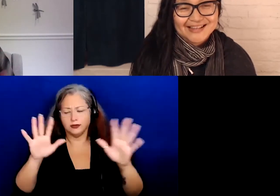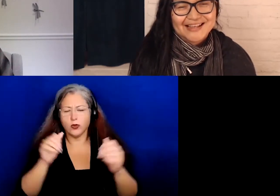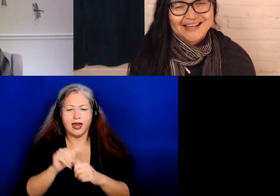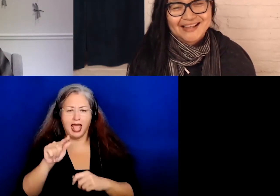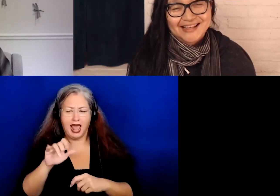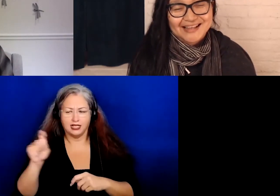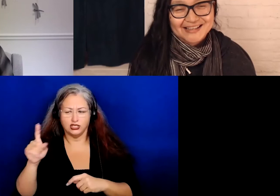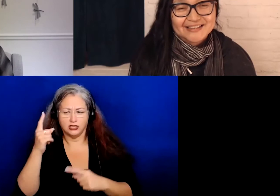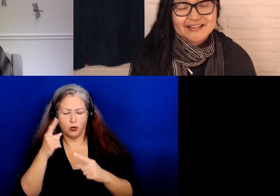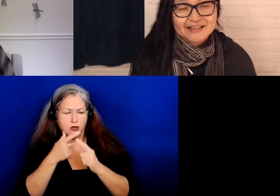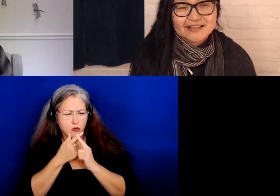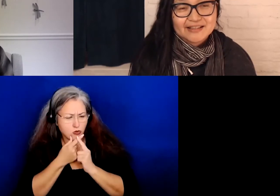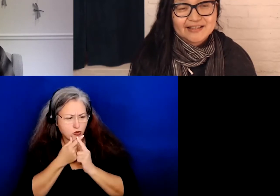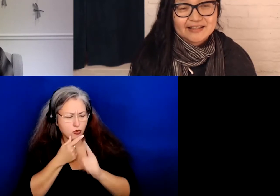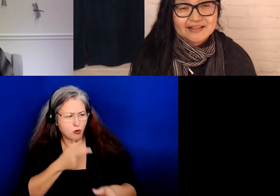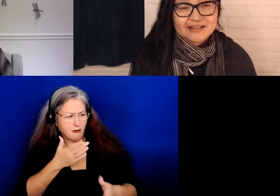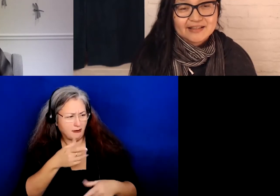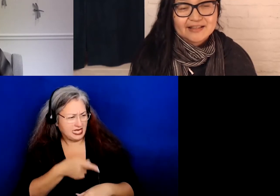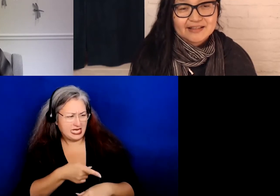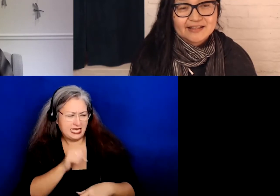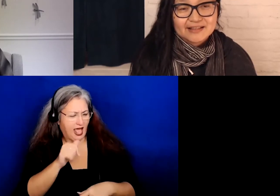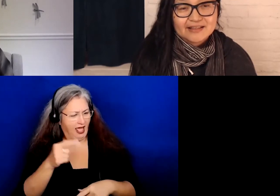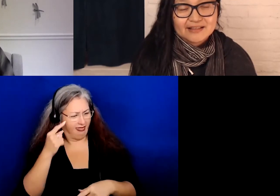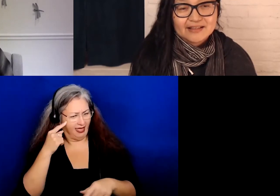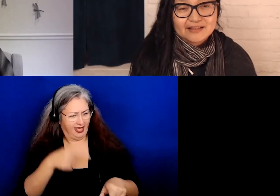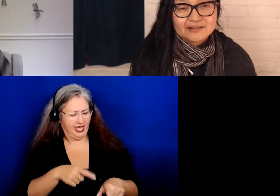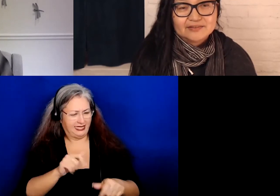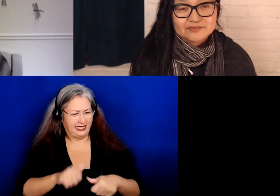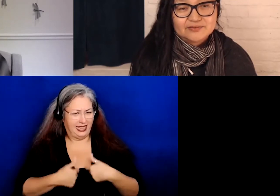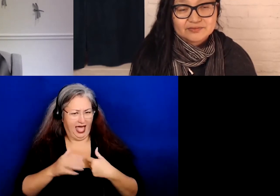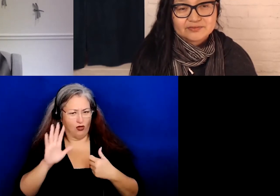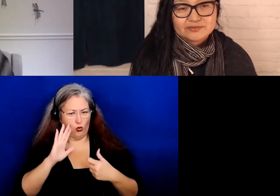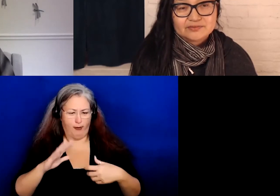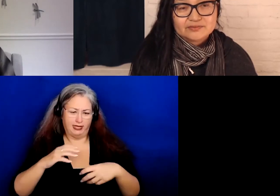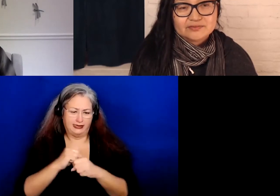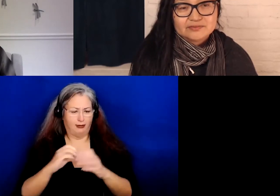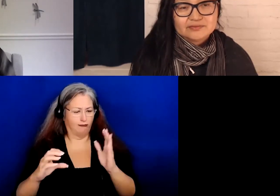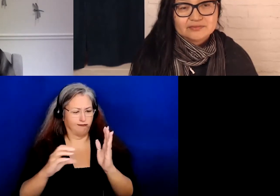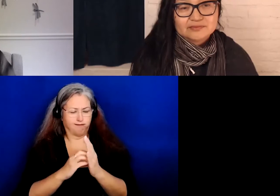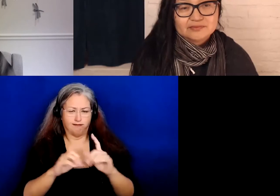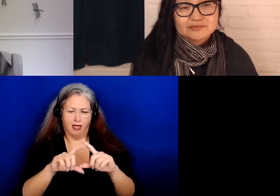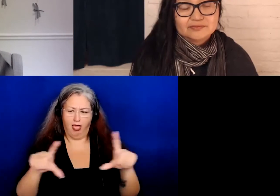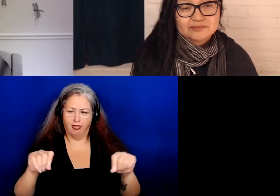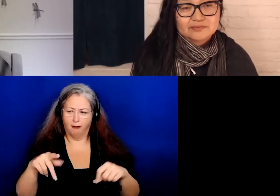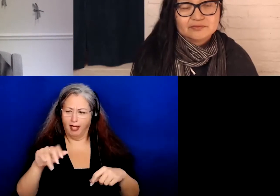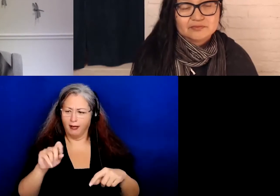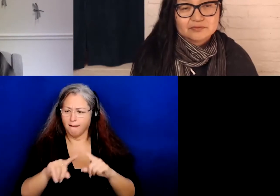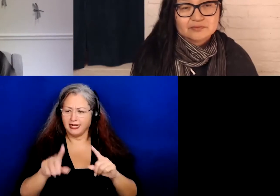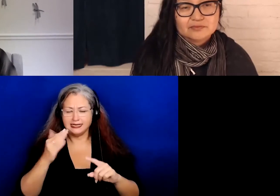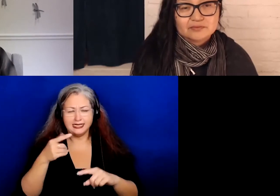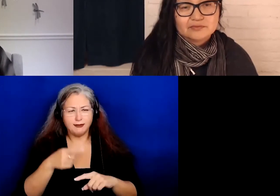Alice wonders, like, wow, I wonder, he probably didn't think that his life would be summed up in this way. So to me, there seems to be like this